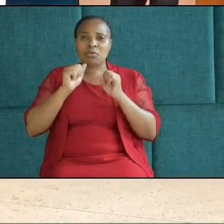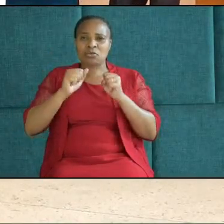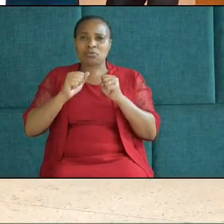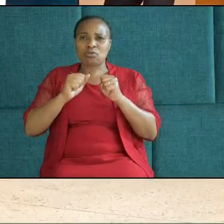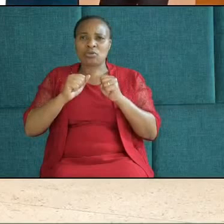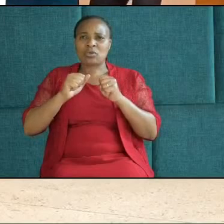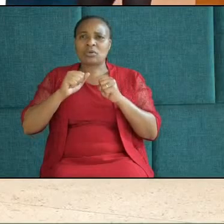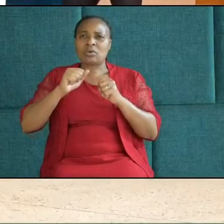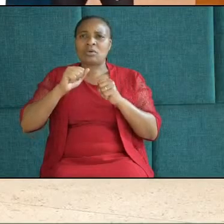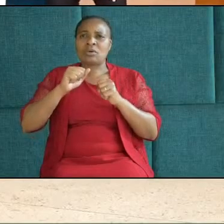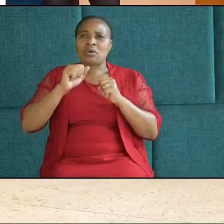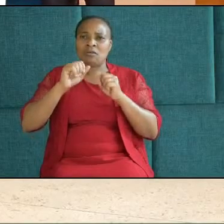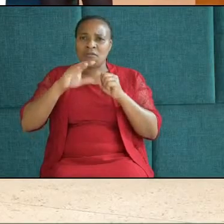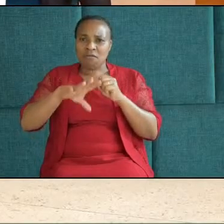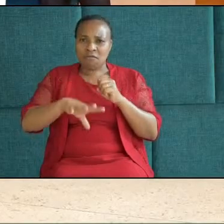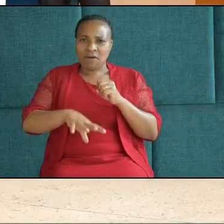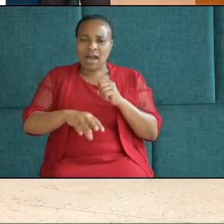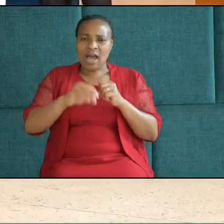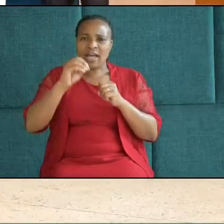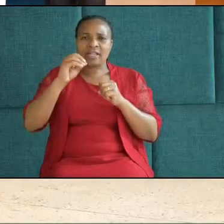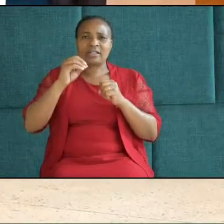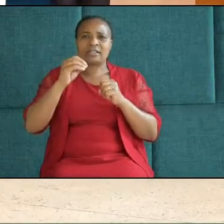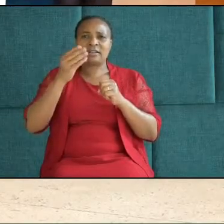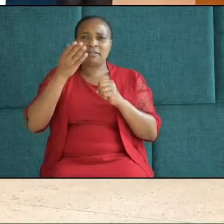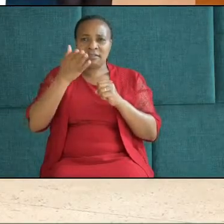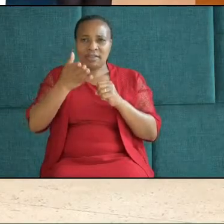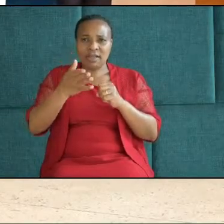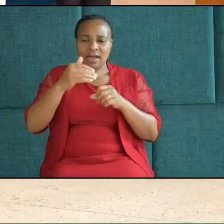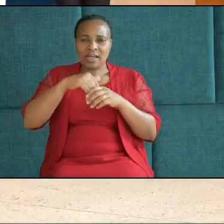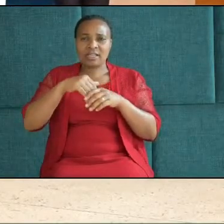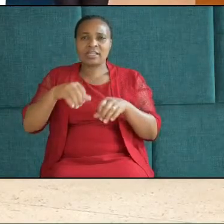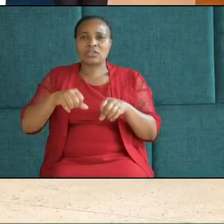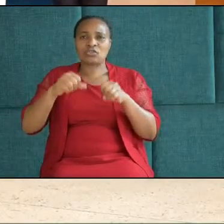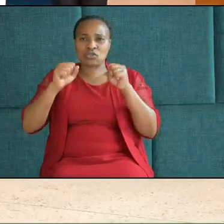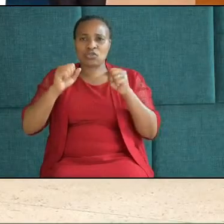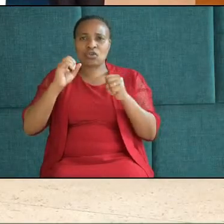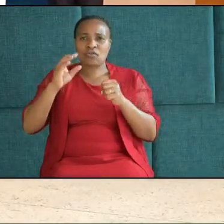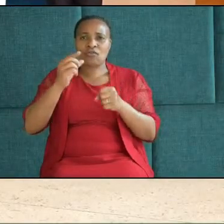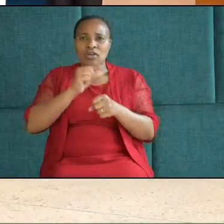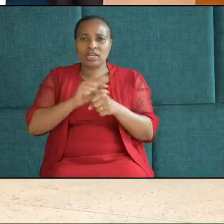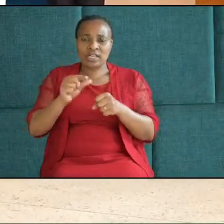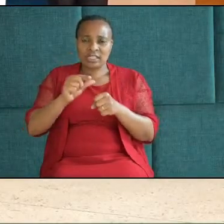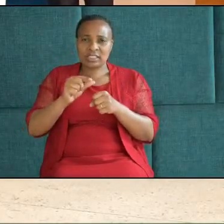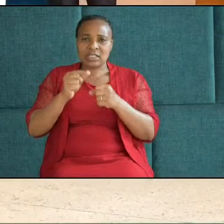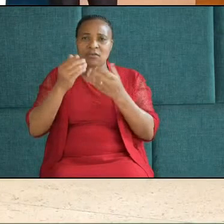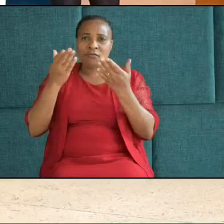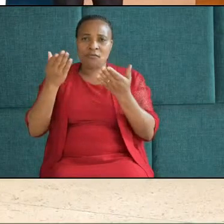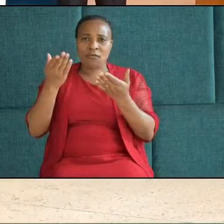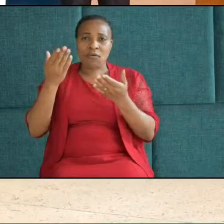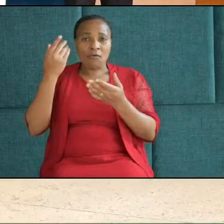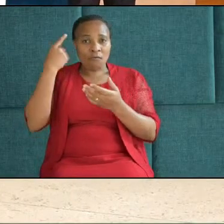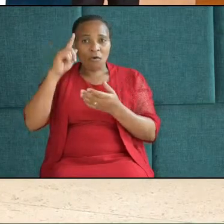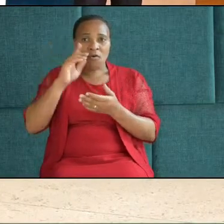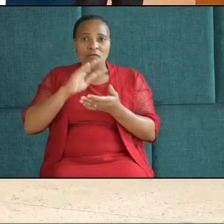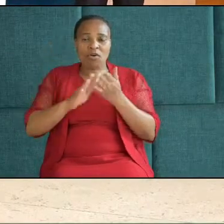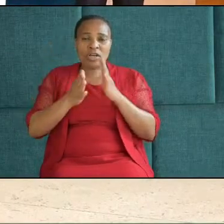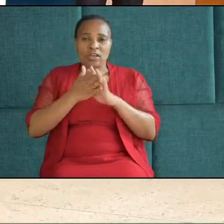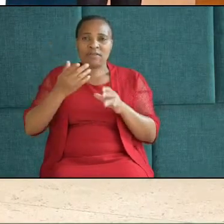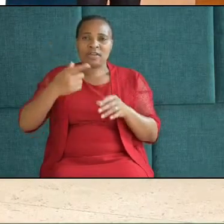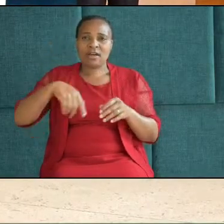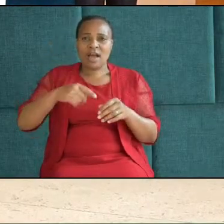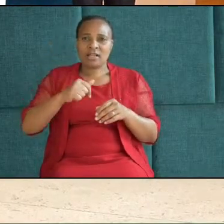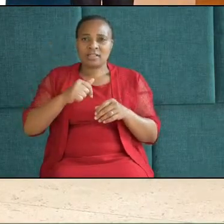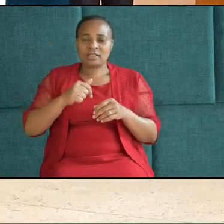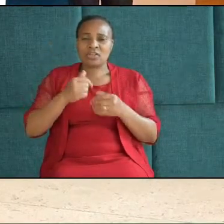come boldly to the throne of grace and ask for forgiveness, and we will be forgiven.